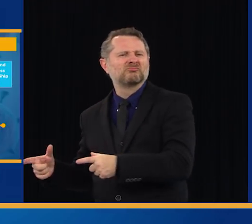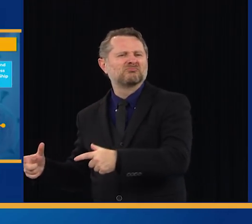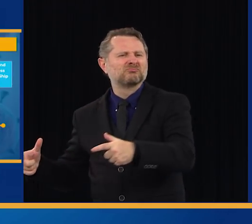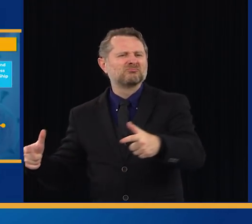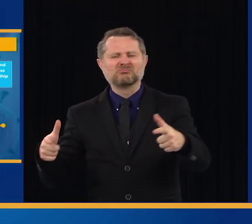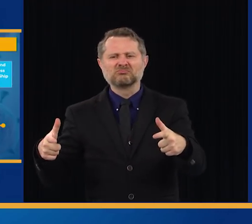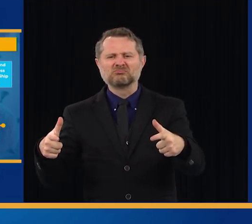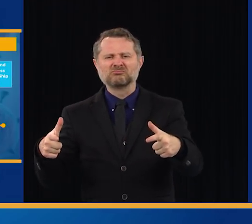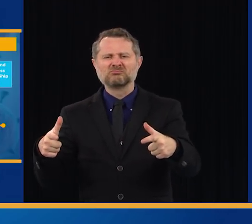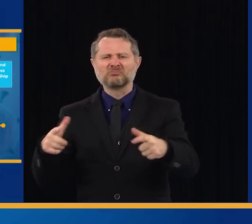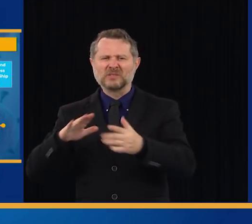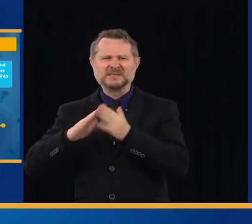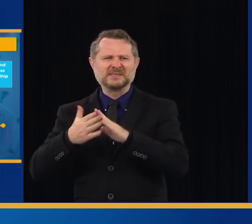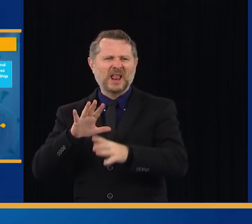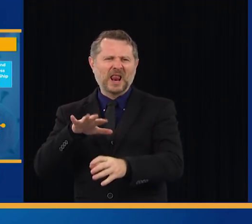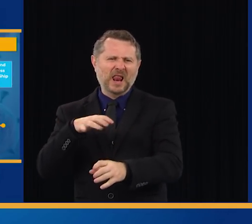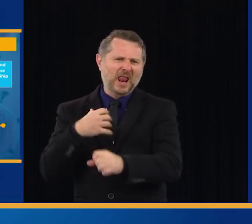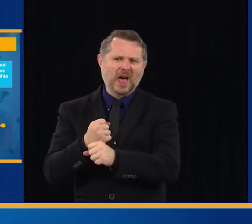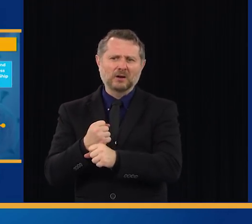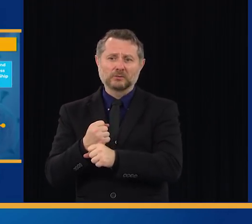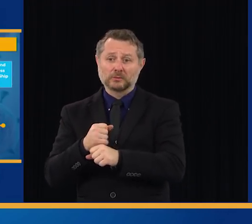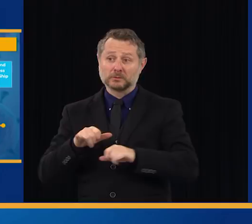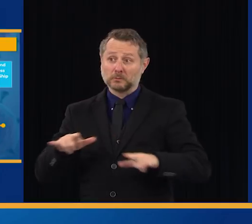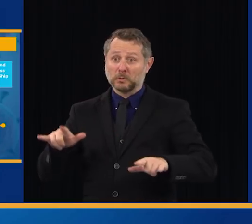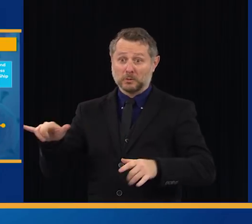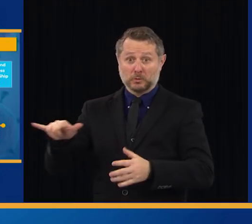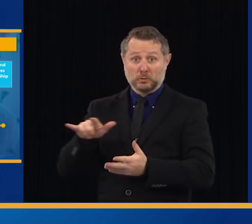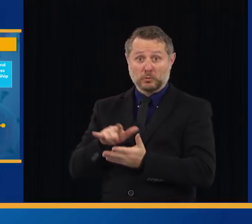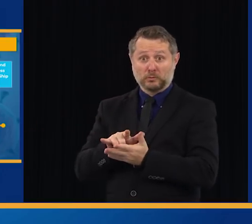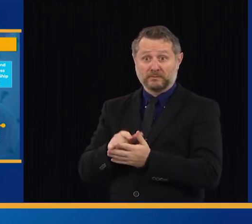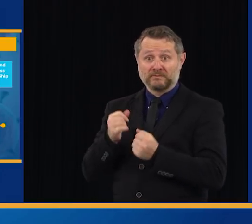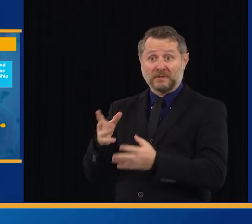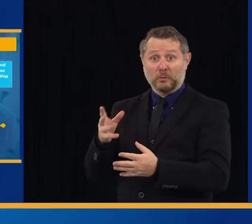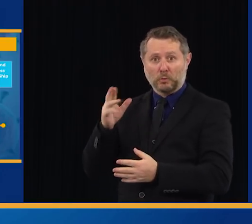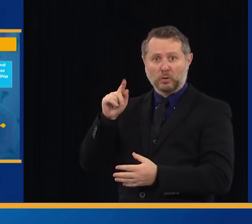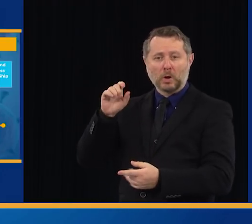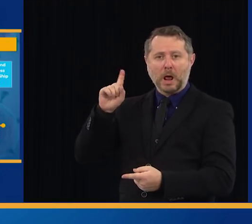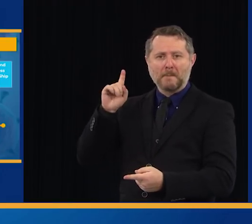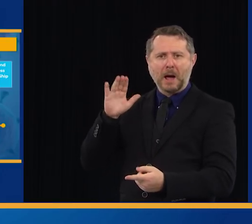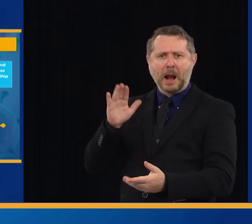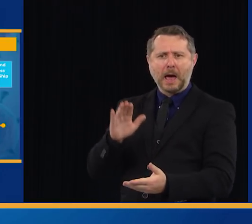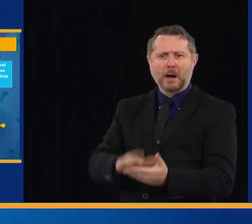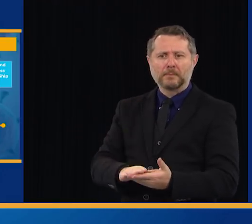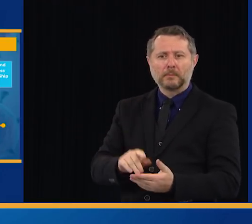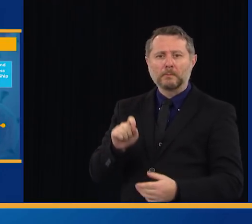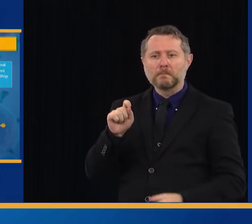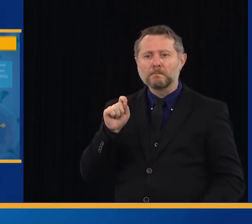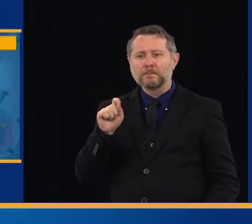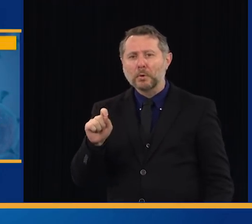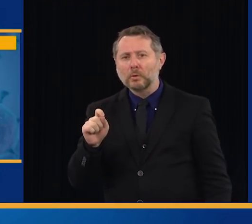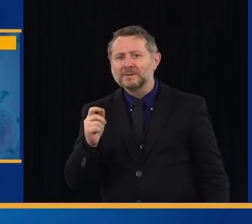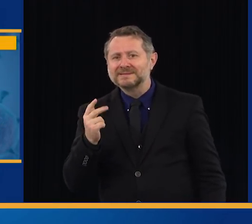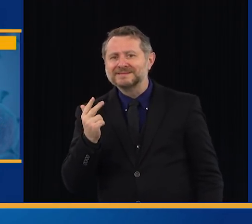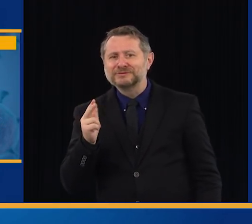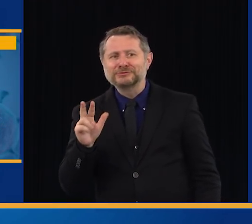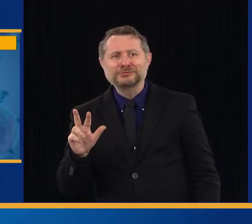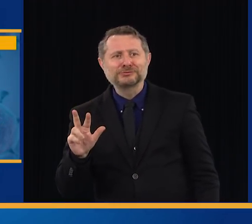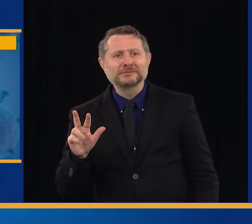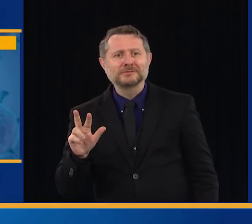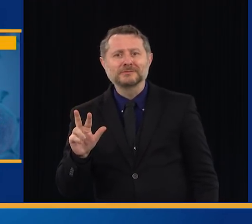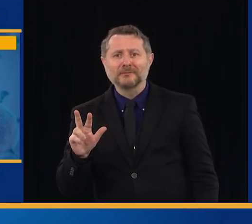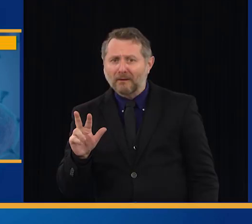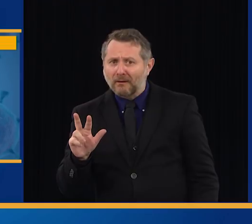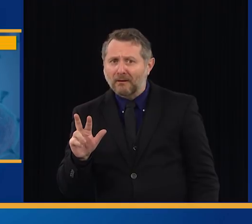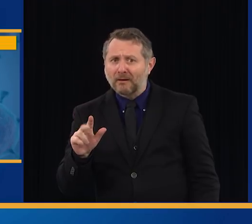and locked it up, Wuhan brought the infection rate down to 0.3, okay? So that's the range we're talking about. But